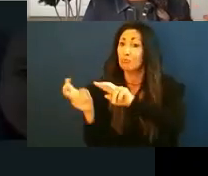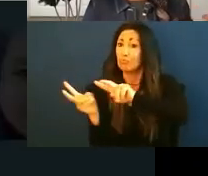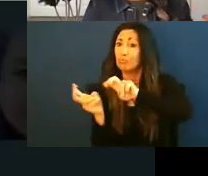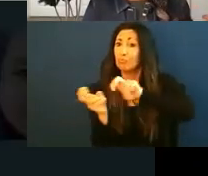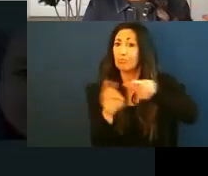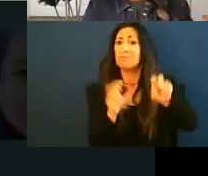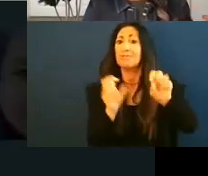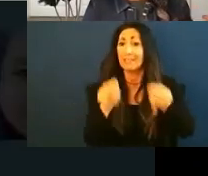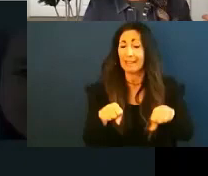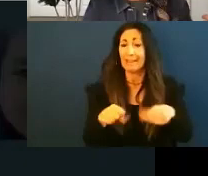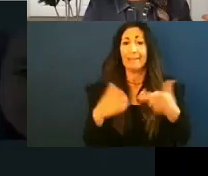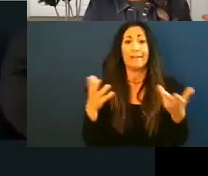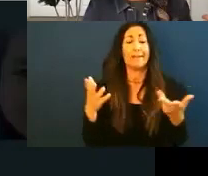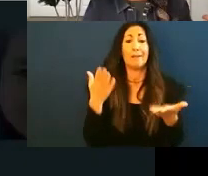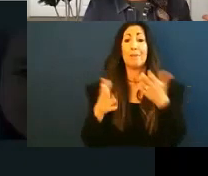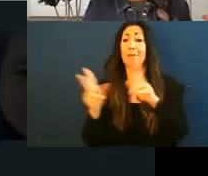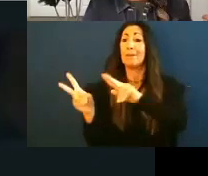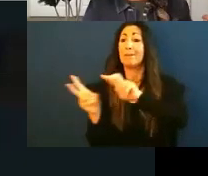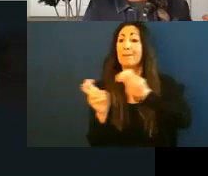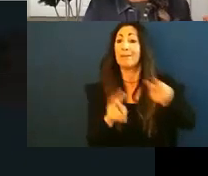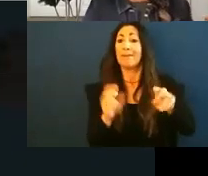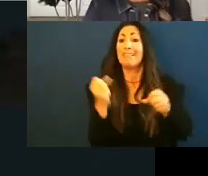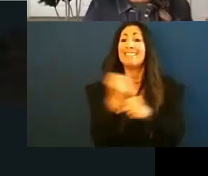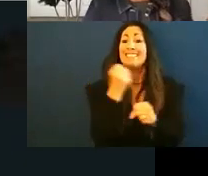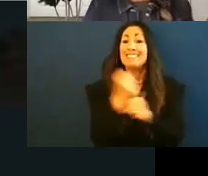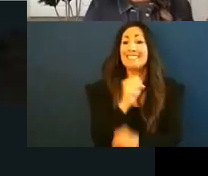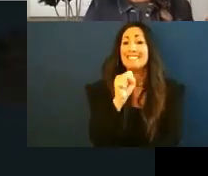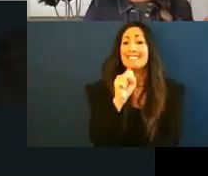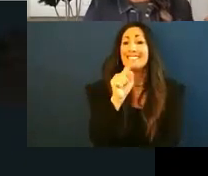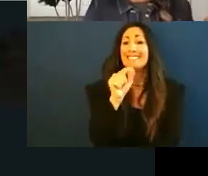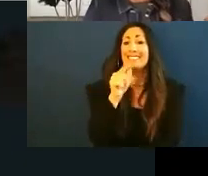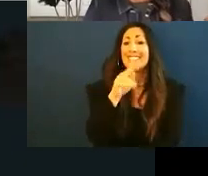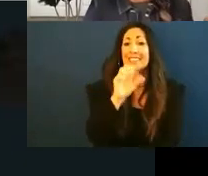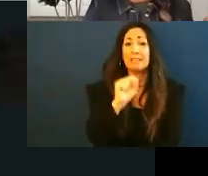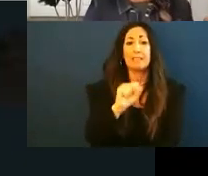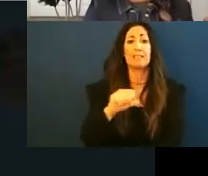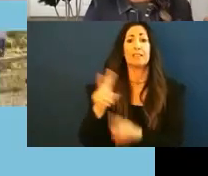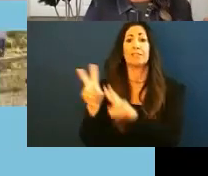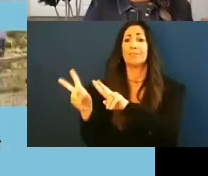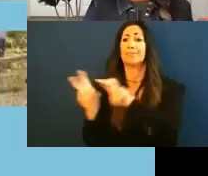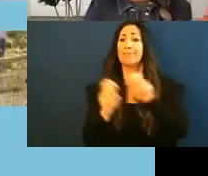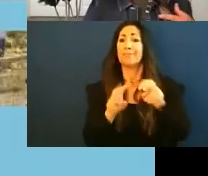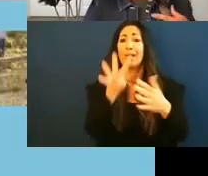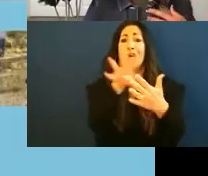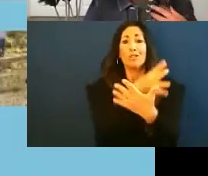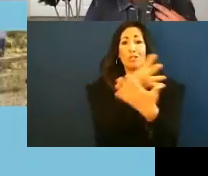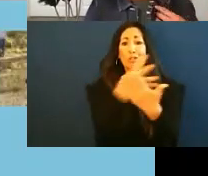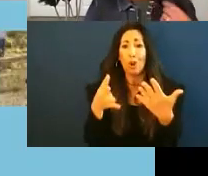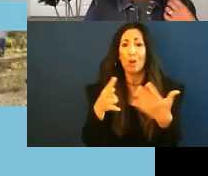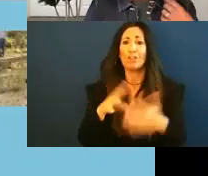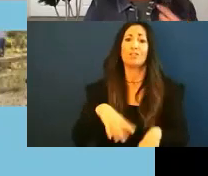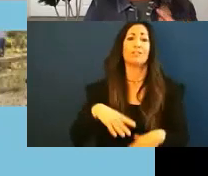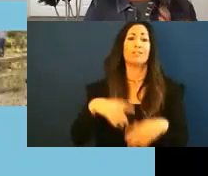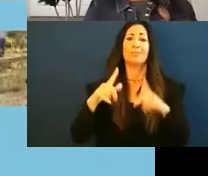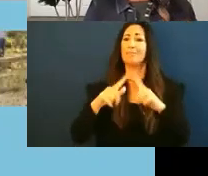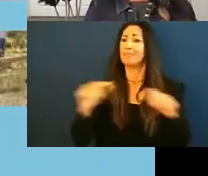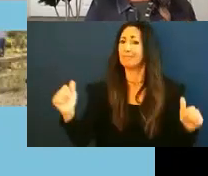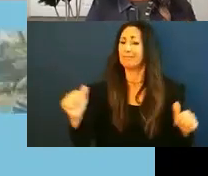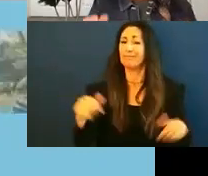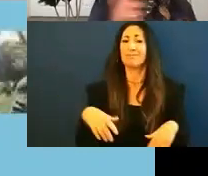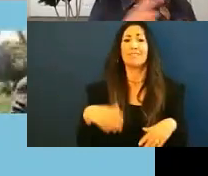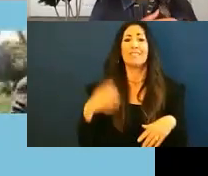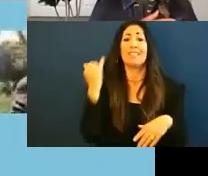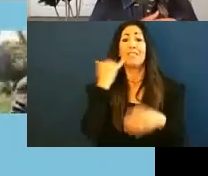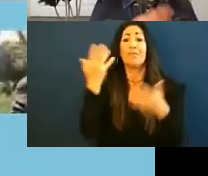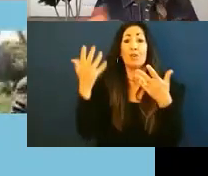some of your stats, some findings. You can put your charts or all of that. And so if you've already done the presentation with Isaac from